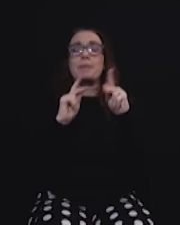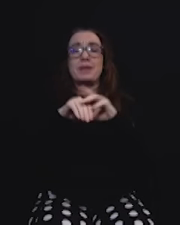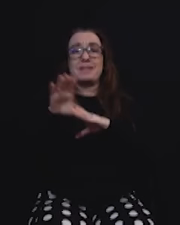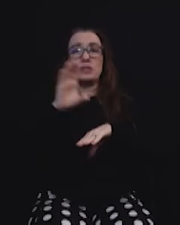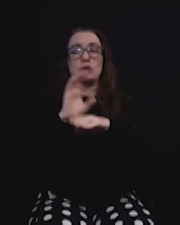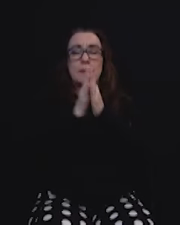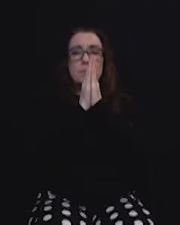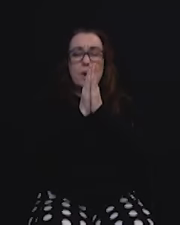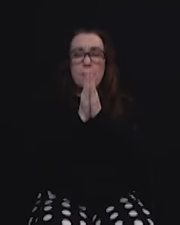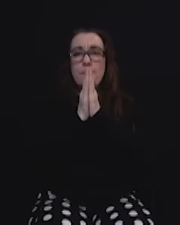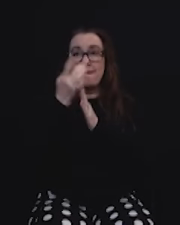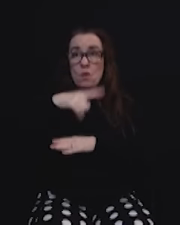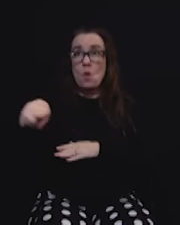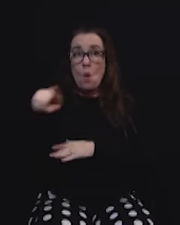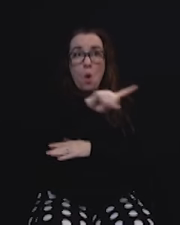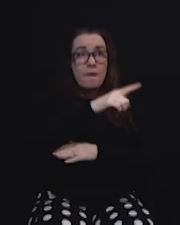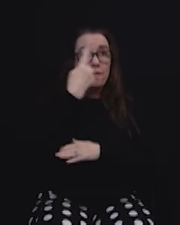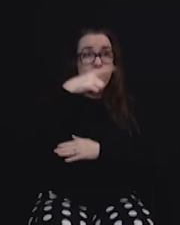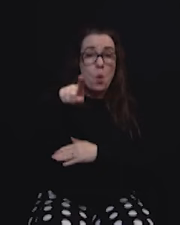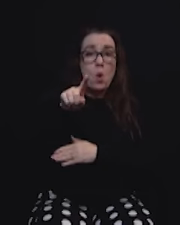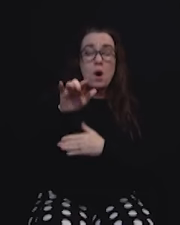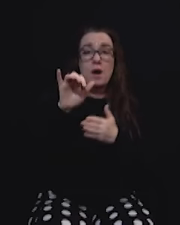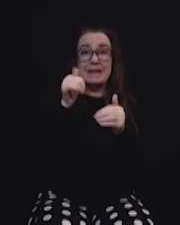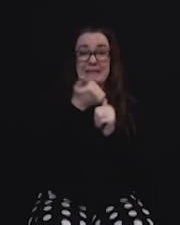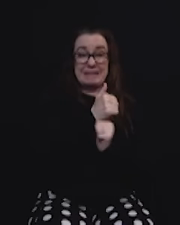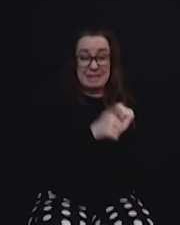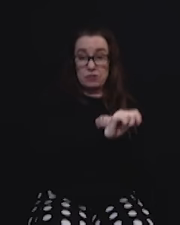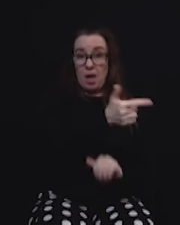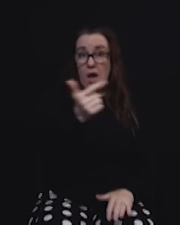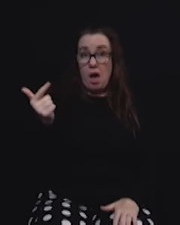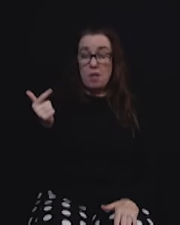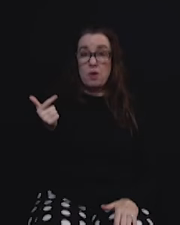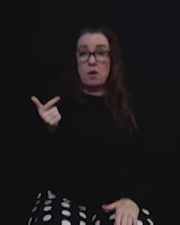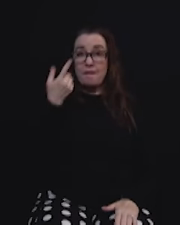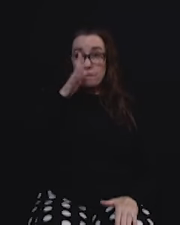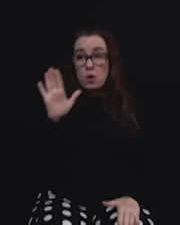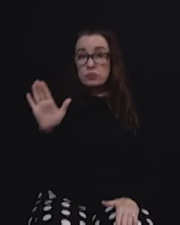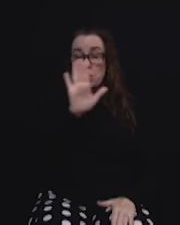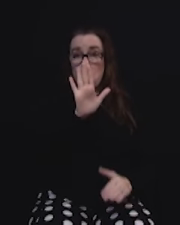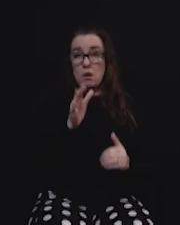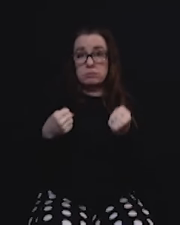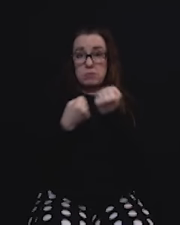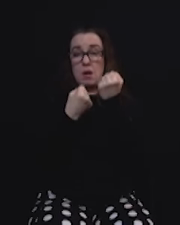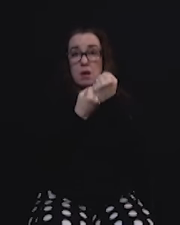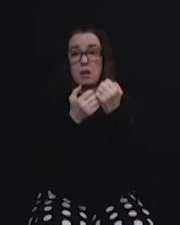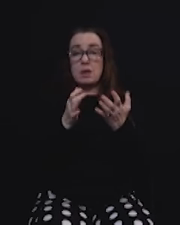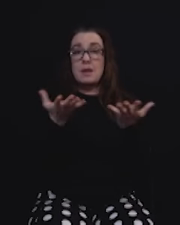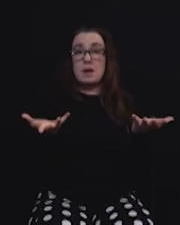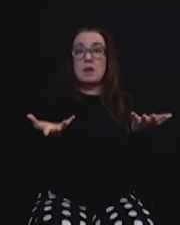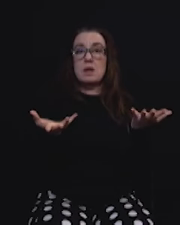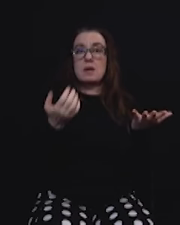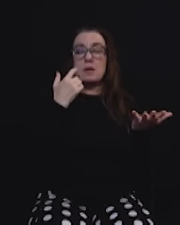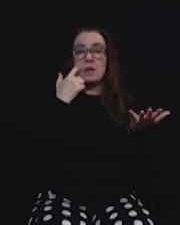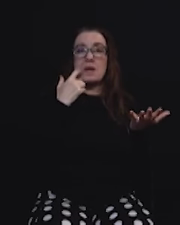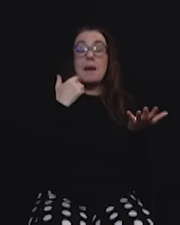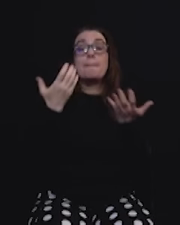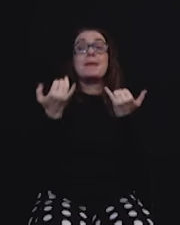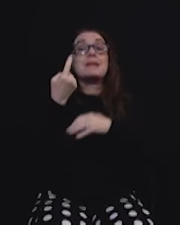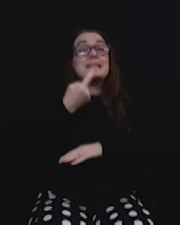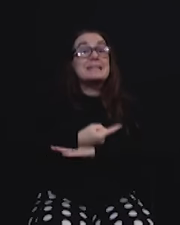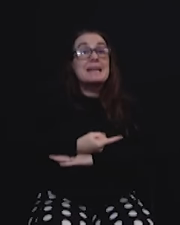that are praying for you, praying for each other on your behalf. But maybe what you need to do